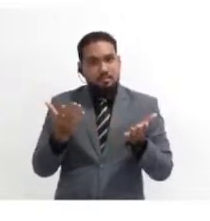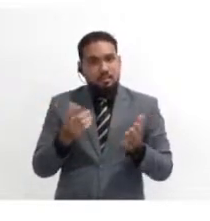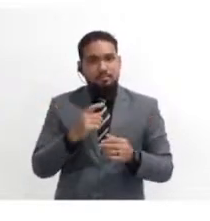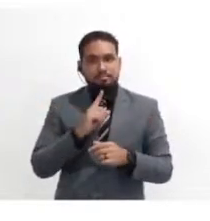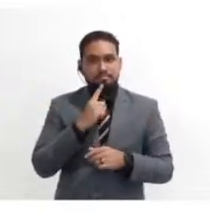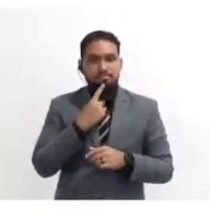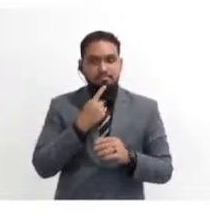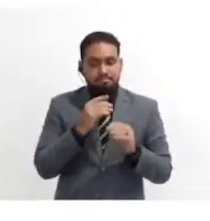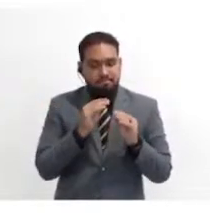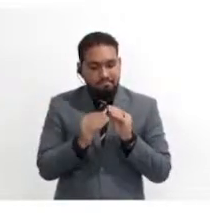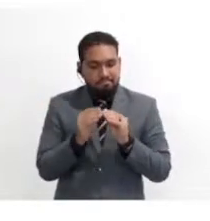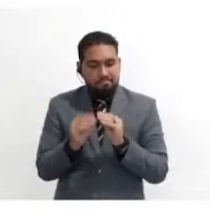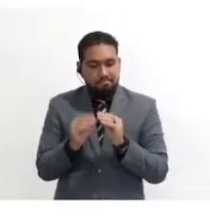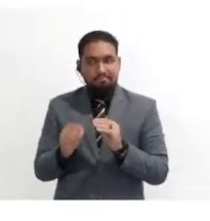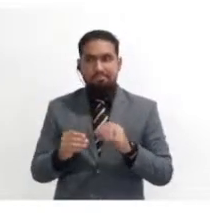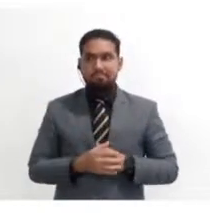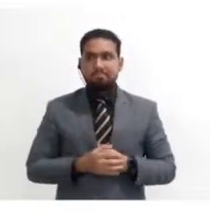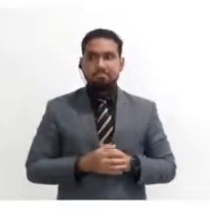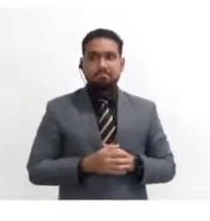Okay.